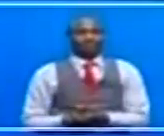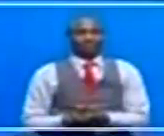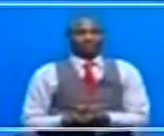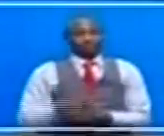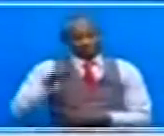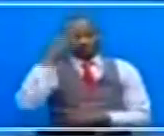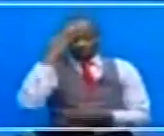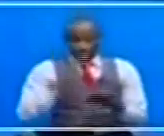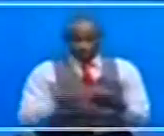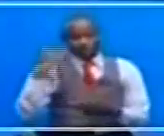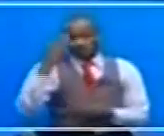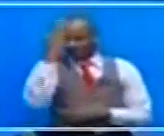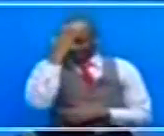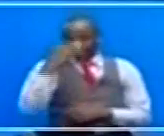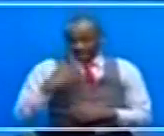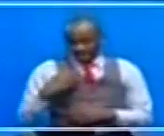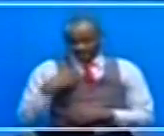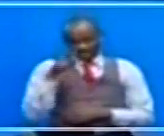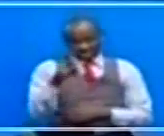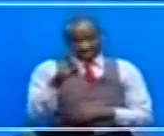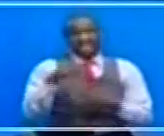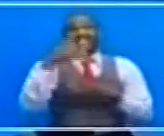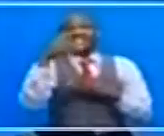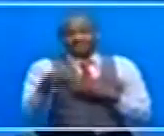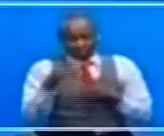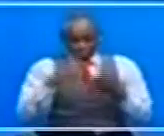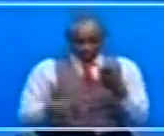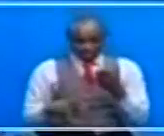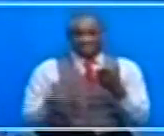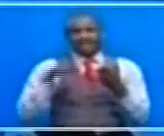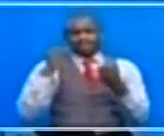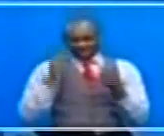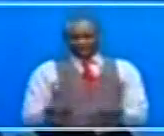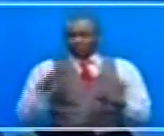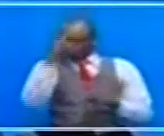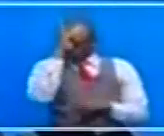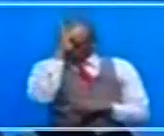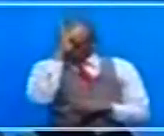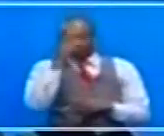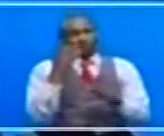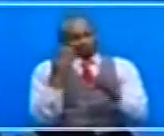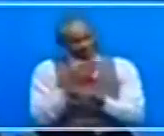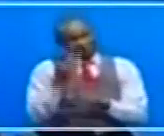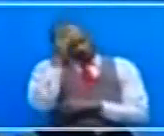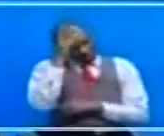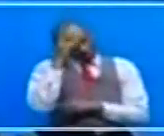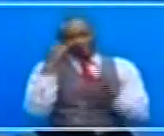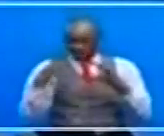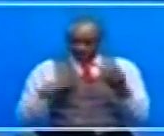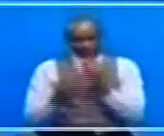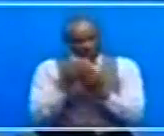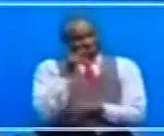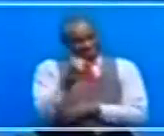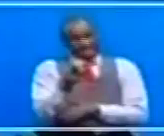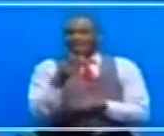Well, as you know, every Monday we have our segment, The Next Frontier. Rearing goats for goat meat has been a predominant source of livelihood